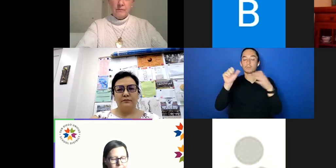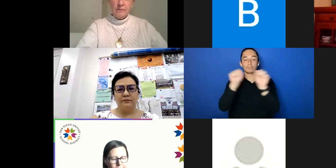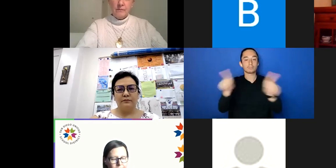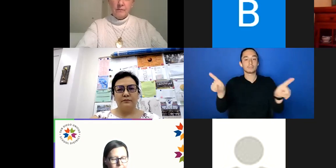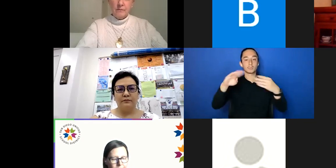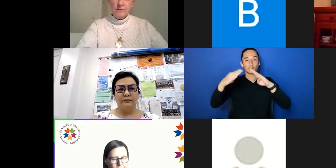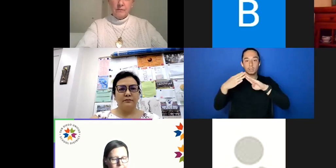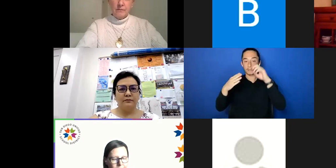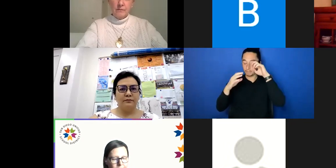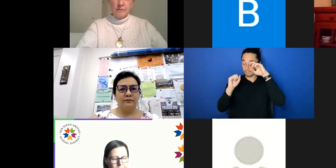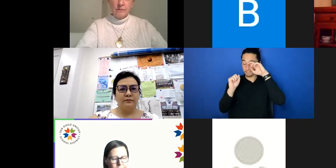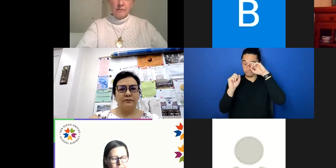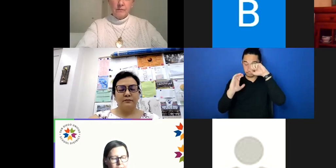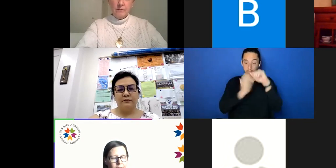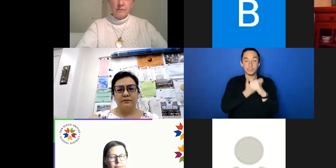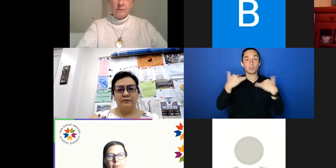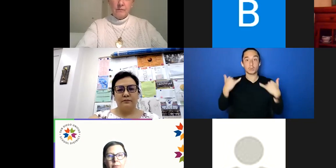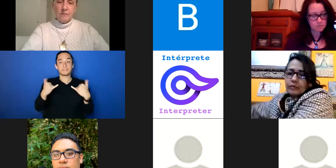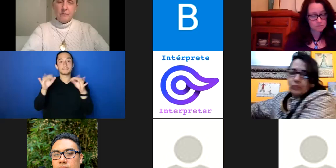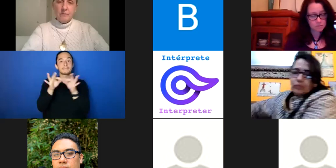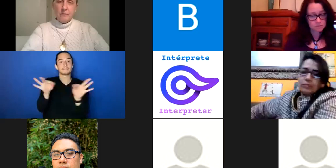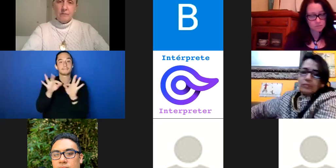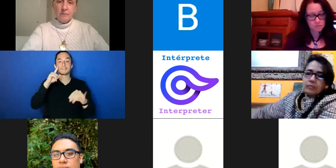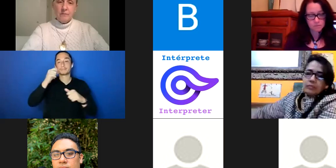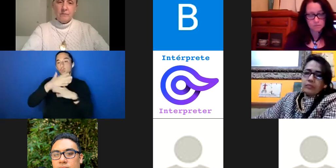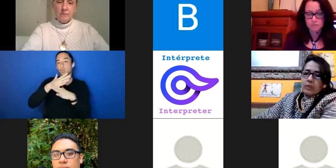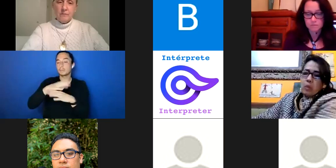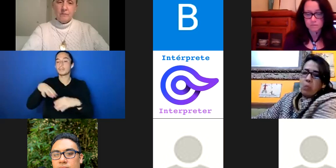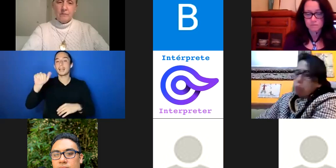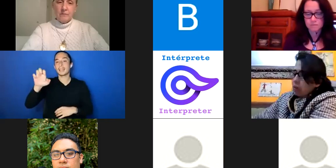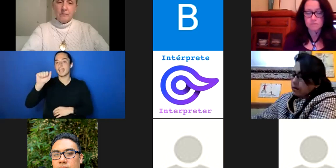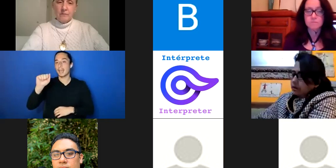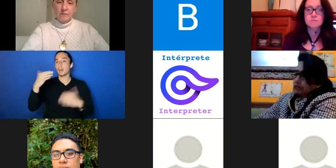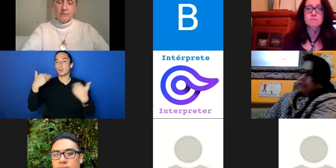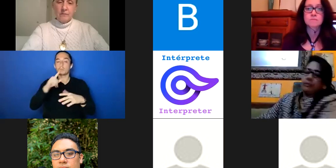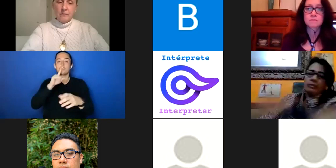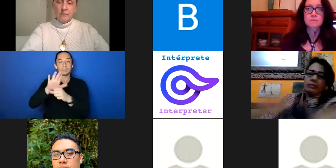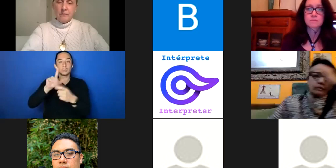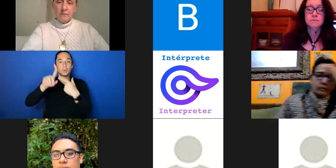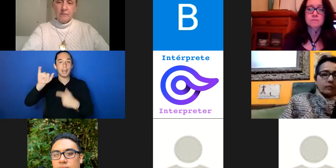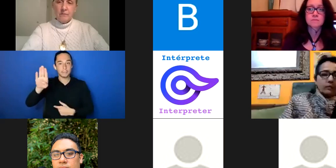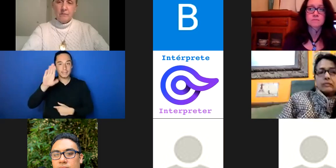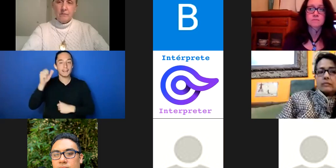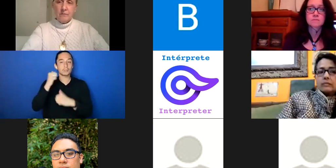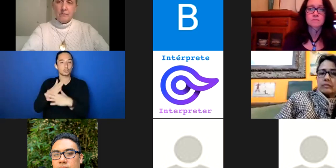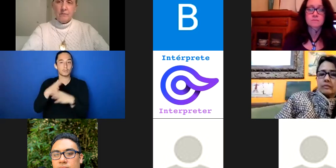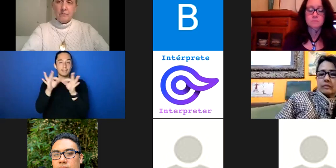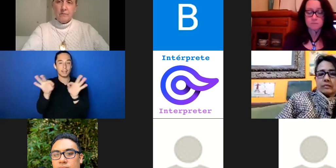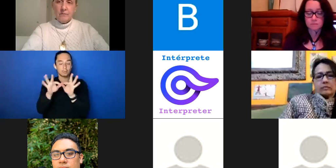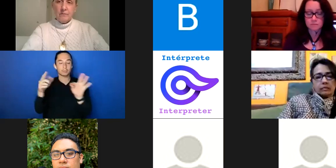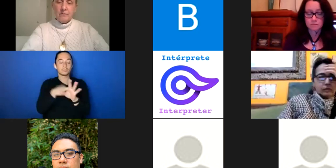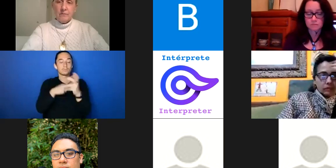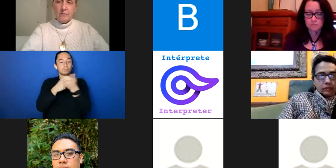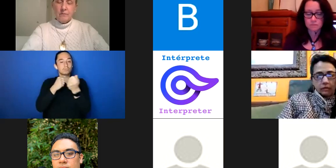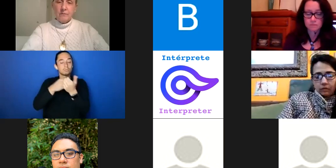language pathway for both schools, AEA has had an unwavering commitment to IB and the German language, which we have supported financially